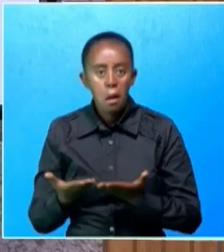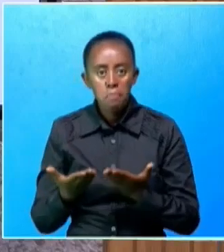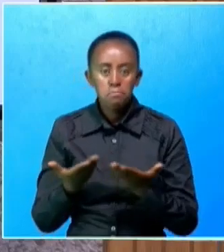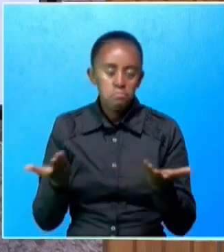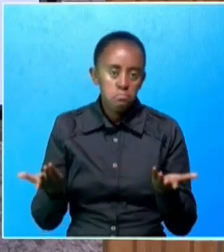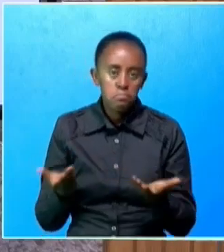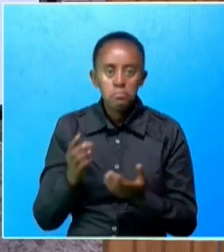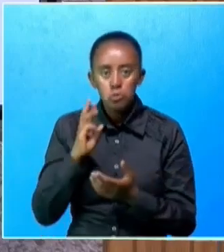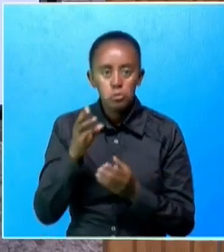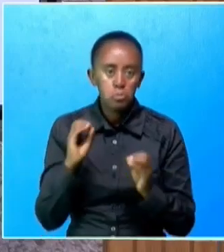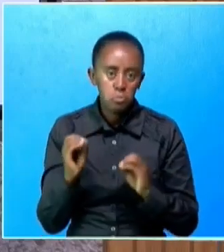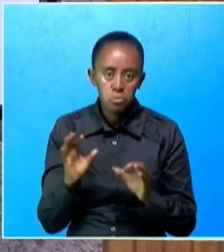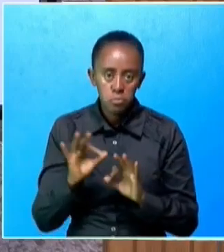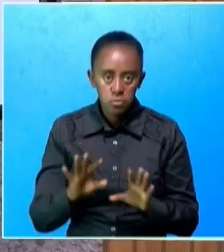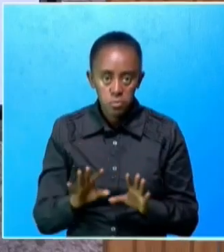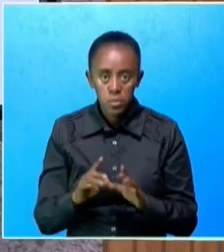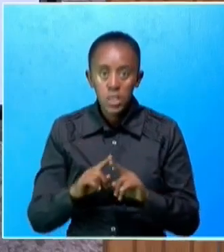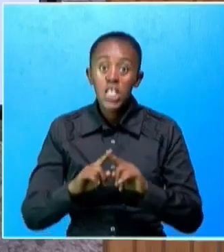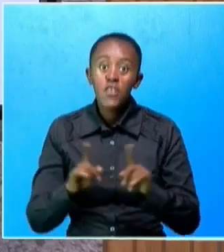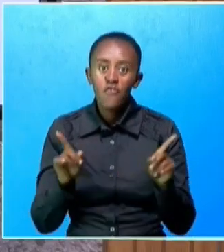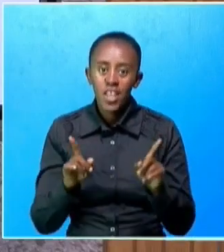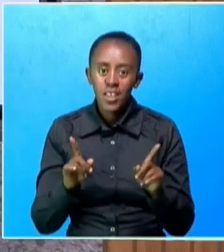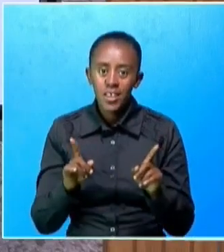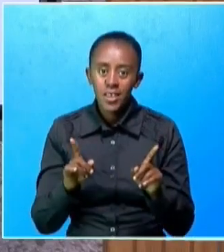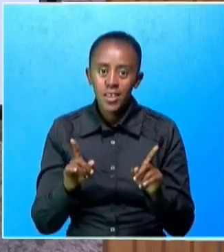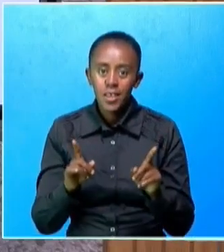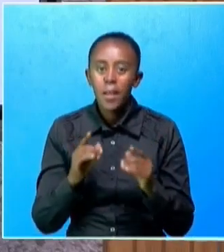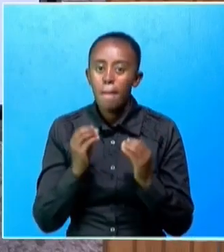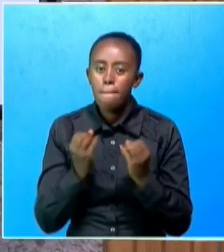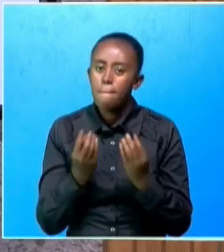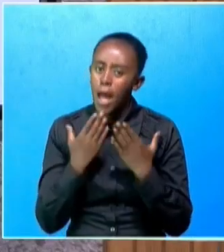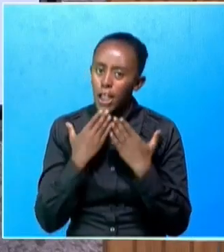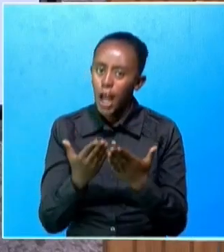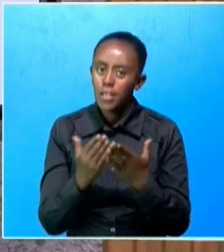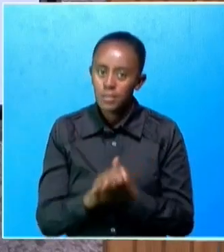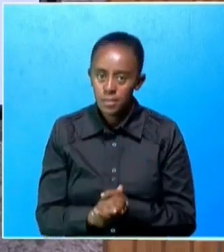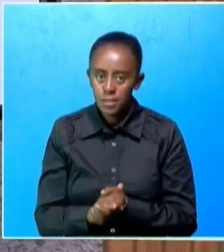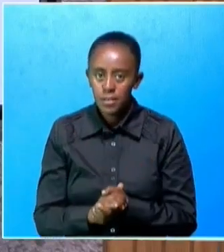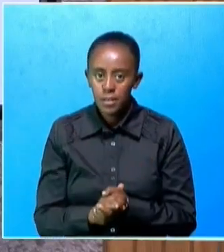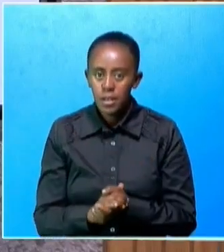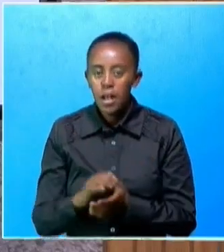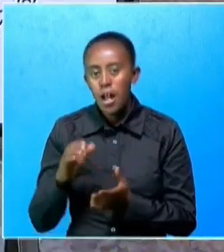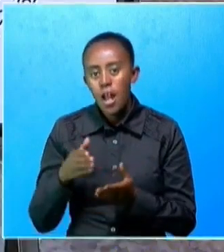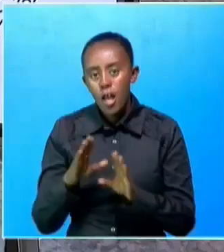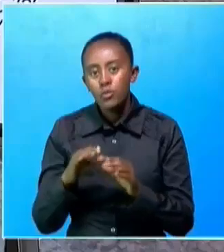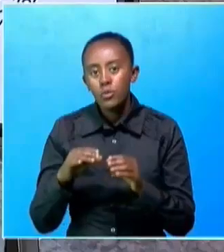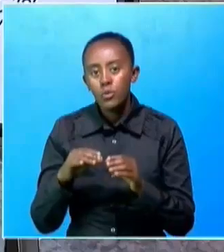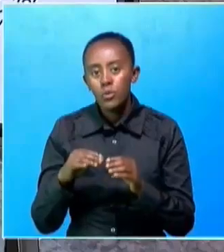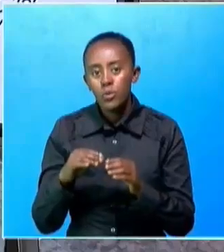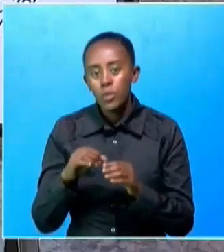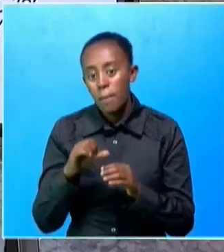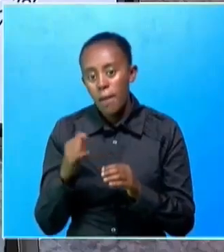is will. Actually, it's a different one. Many times. Let's go and do some other